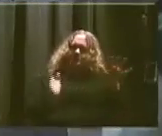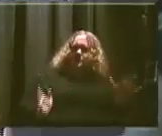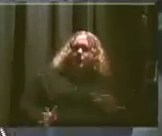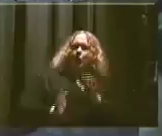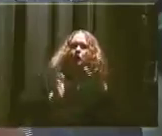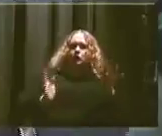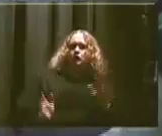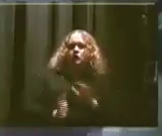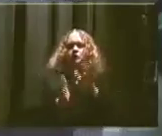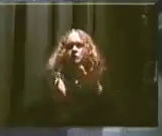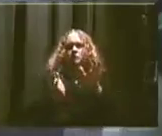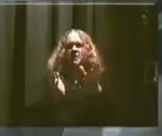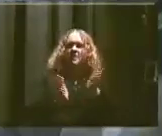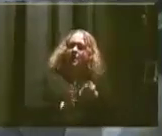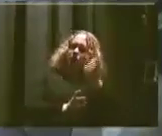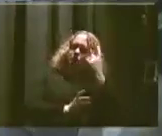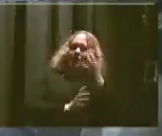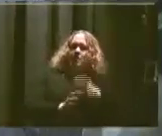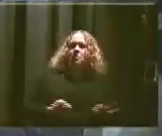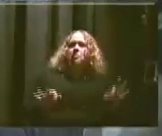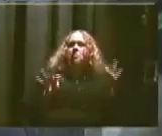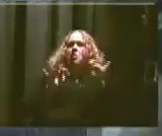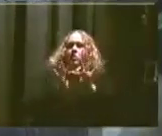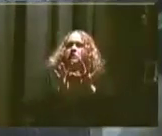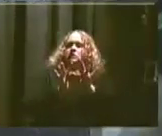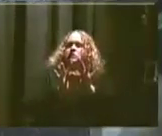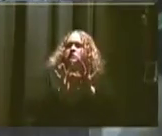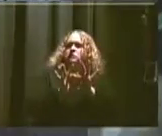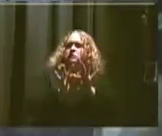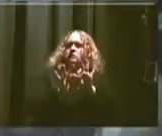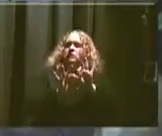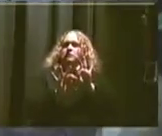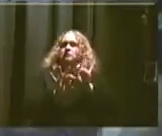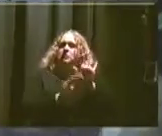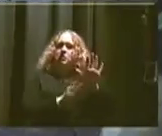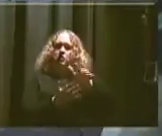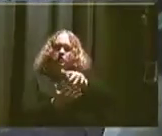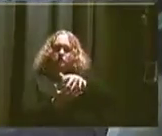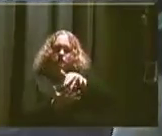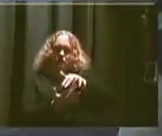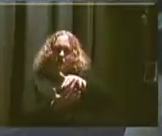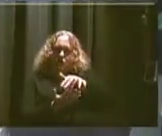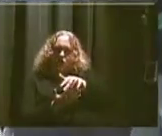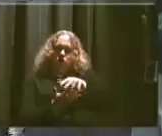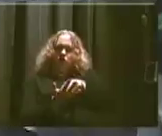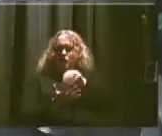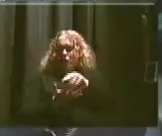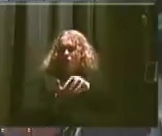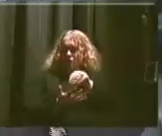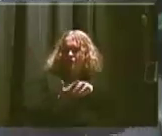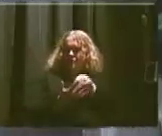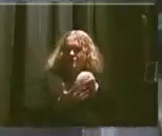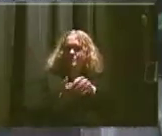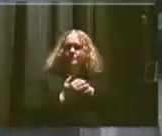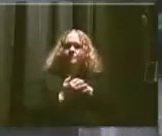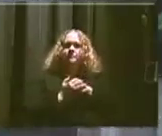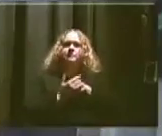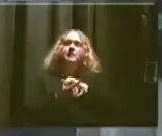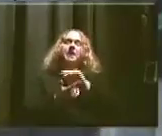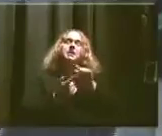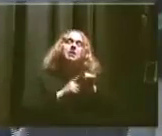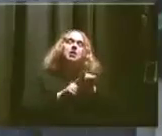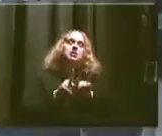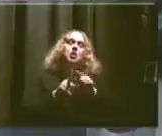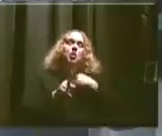in order to get there. Another thing that it does for us is that when we partner with a law office or the courts